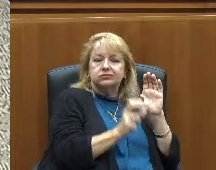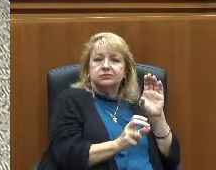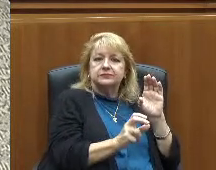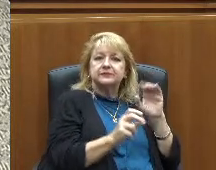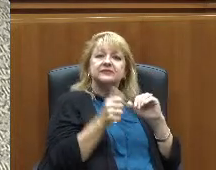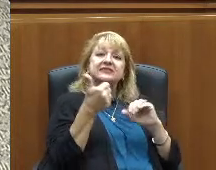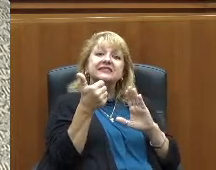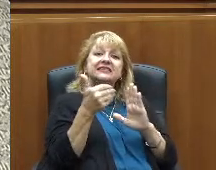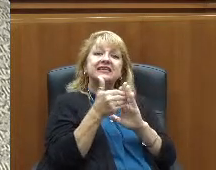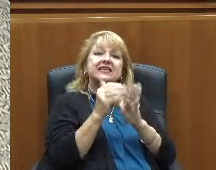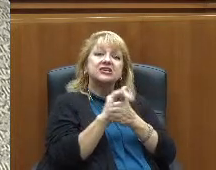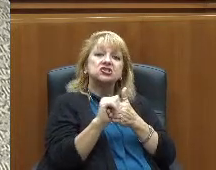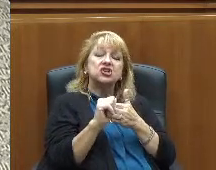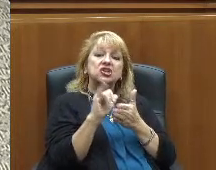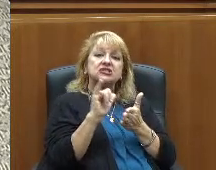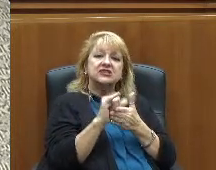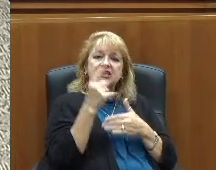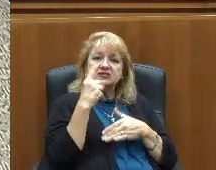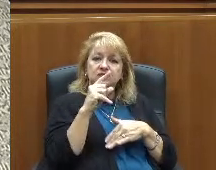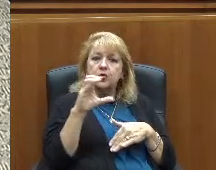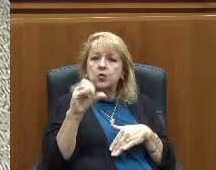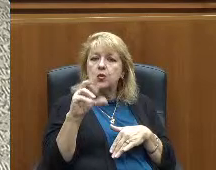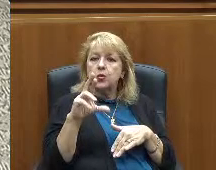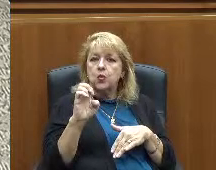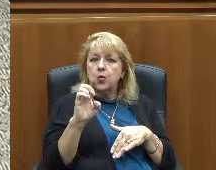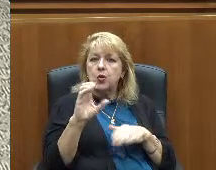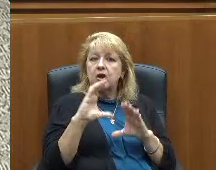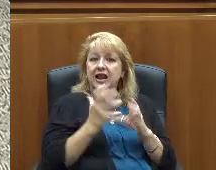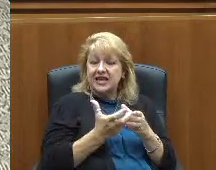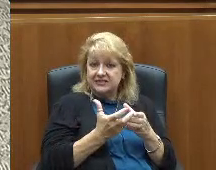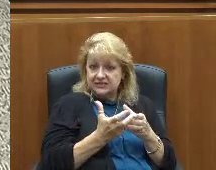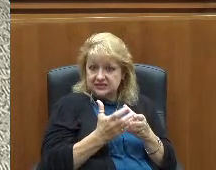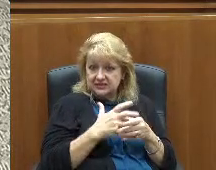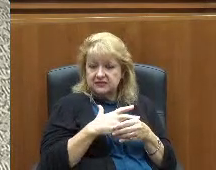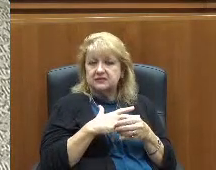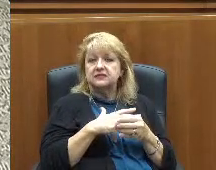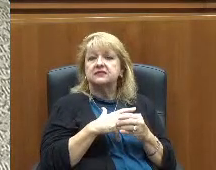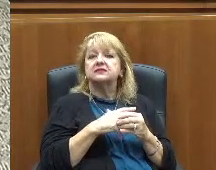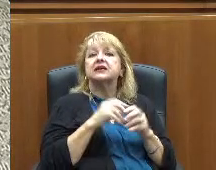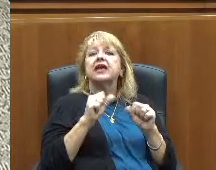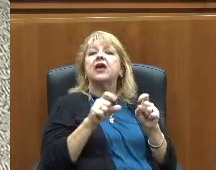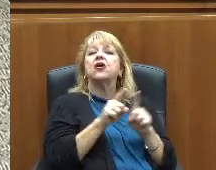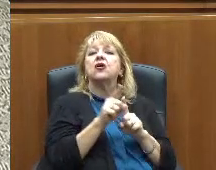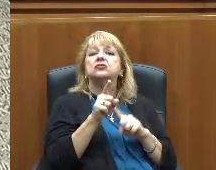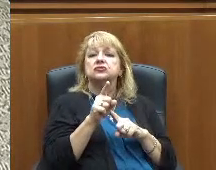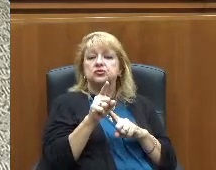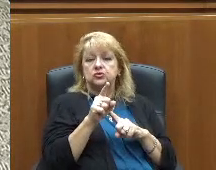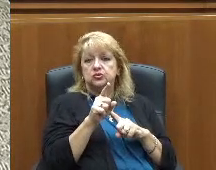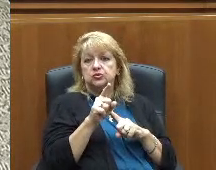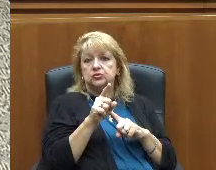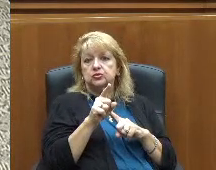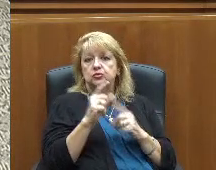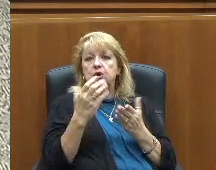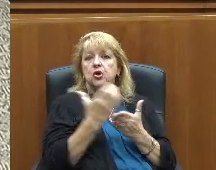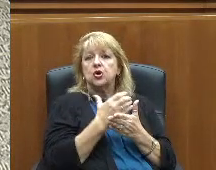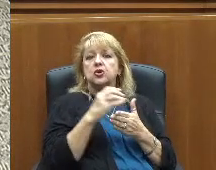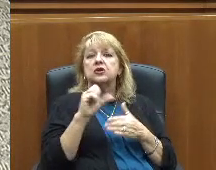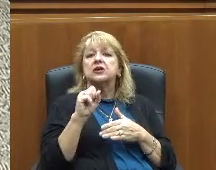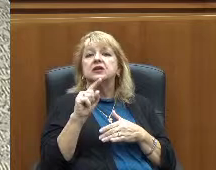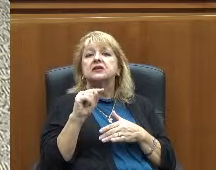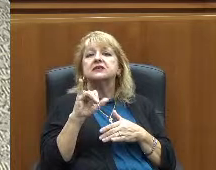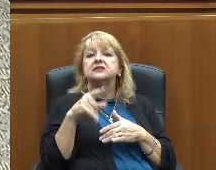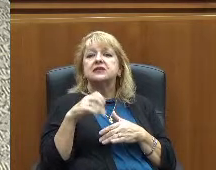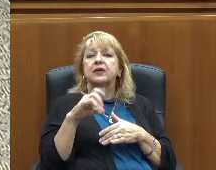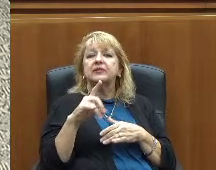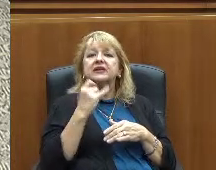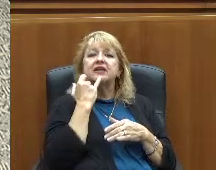the $10,000 is for our core classes. You can also earn a stipend if you are